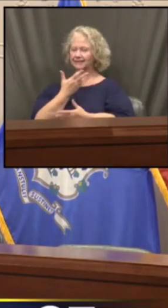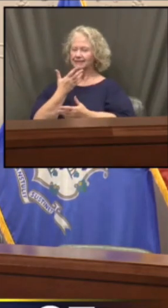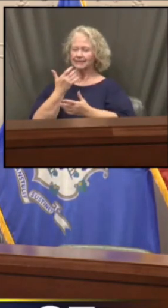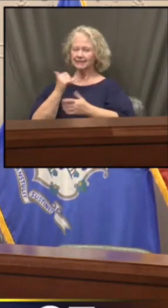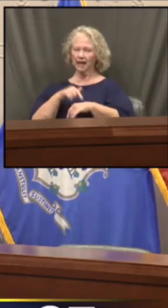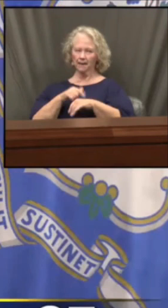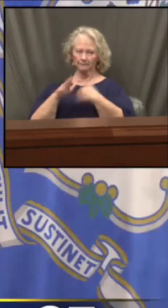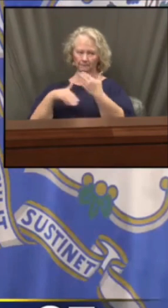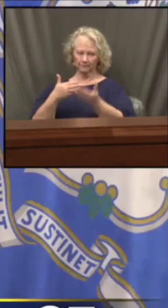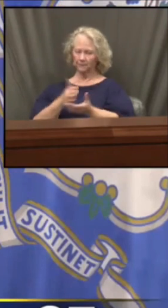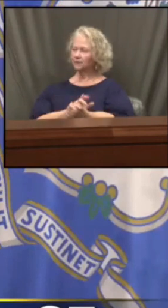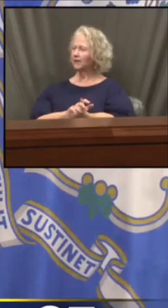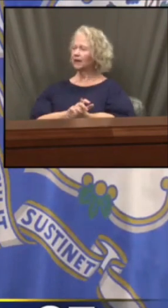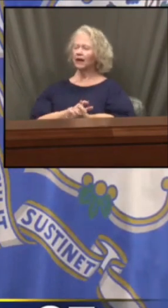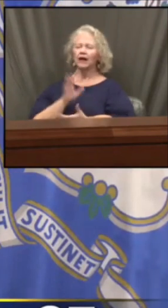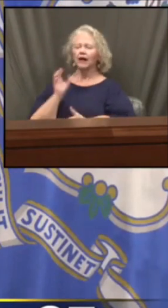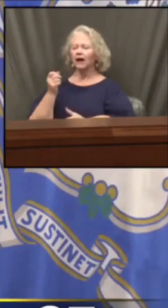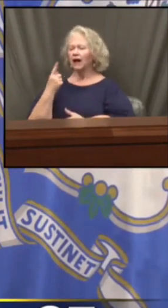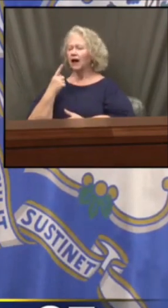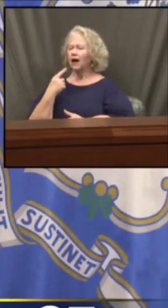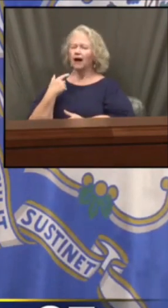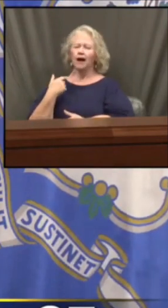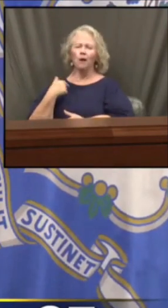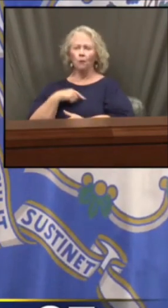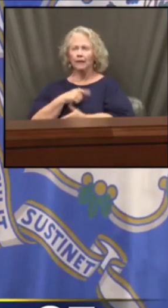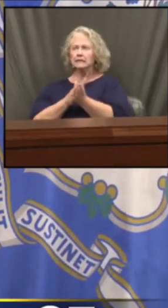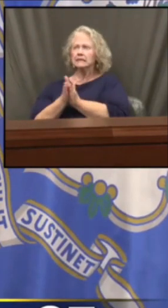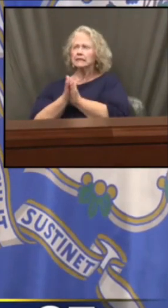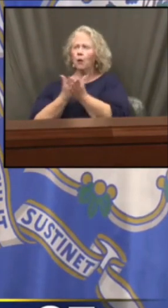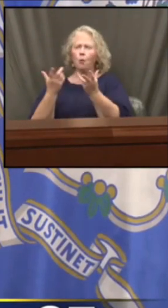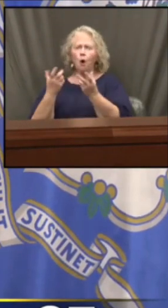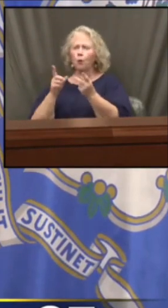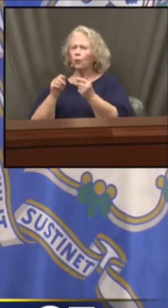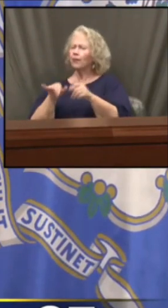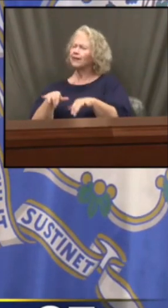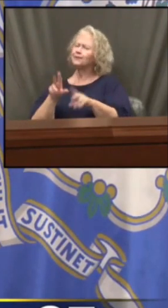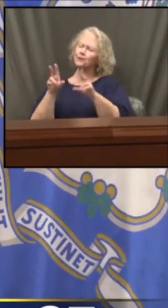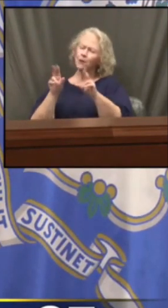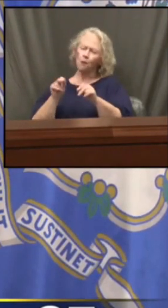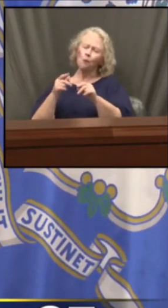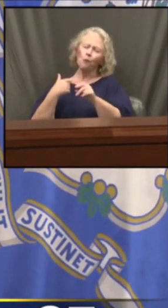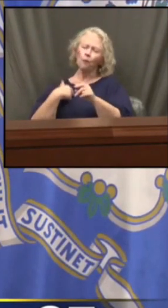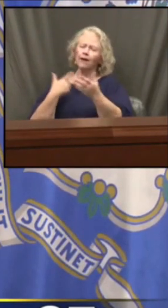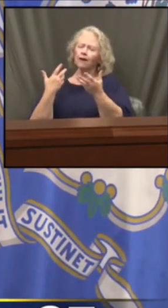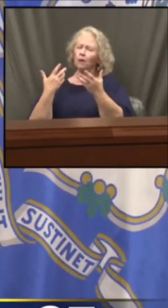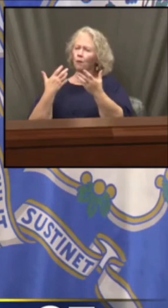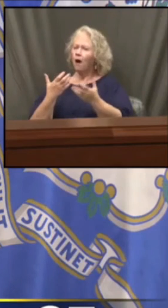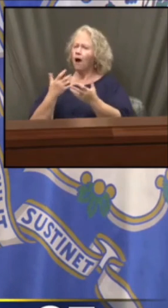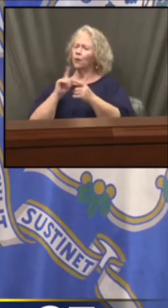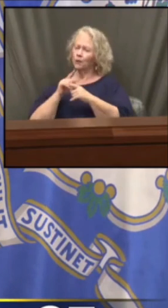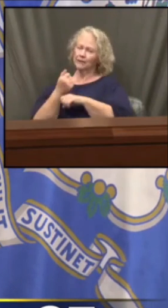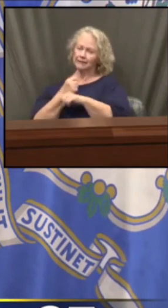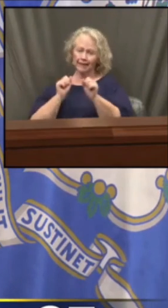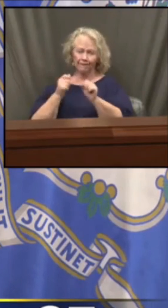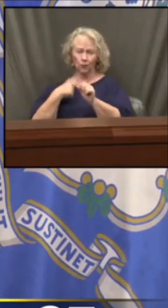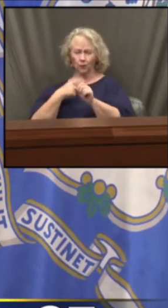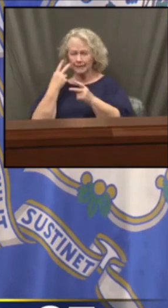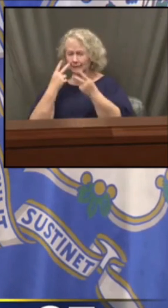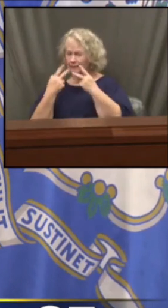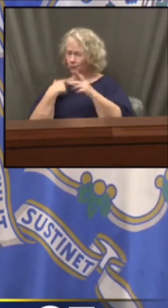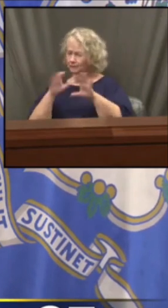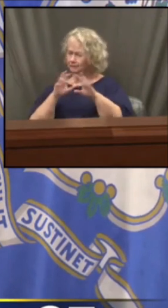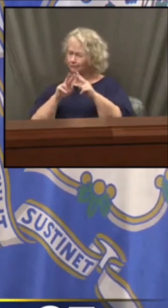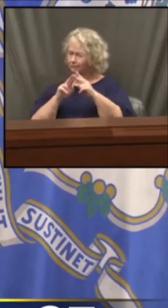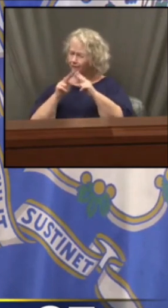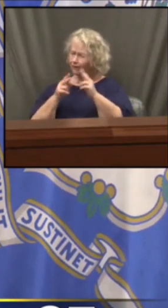Look, I'm not eager to do this. We're doing everything we can to keep us safe. I think Connecticut has really done very well. I think you saw from some of the